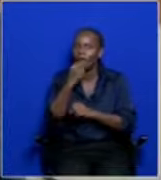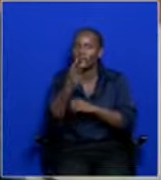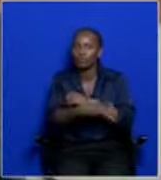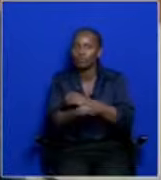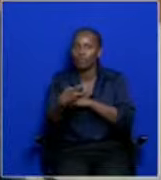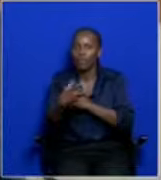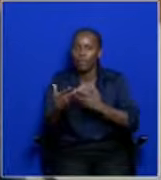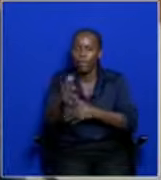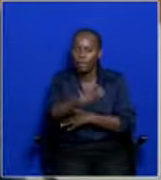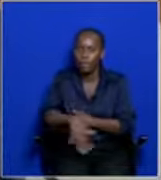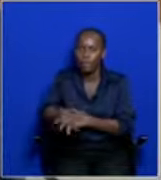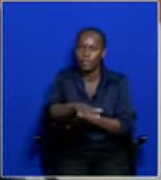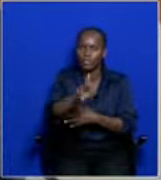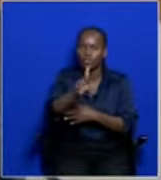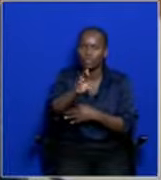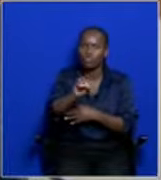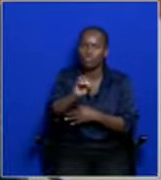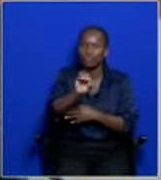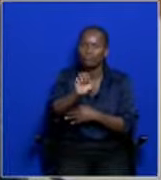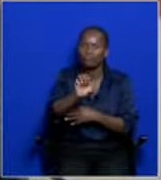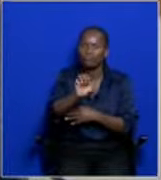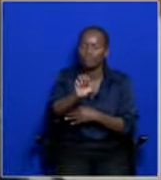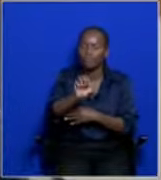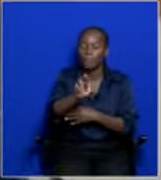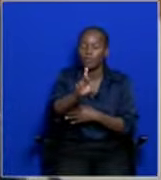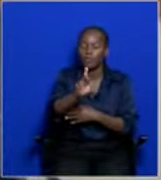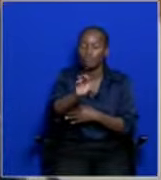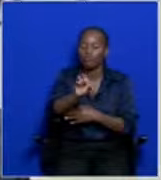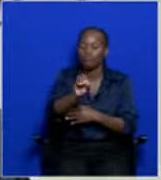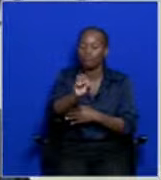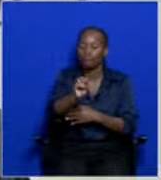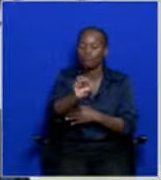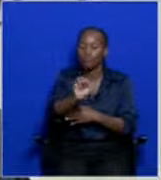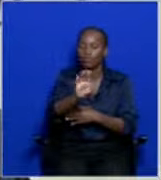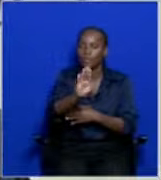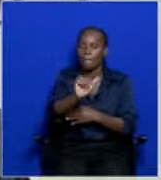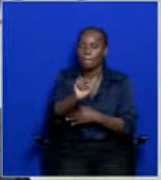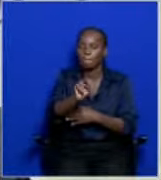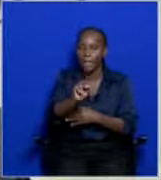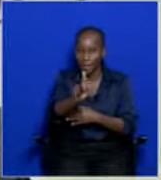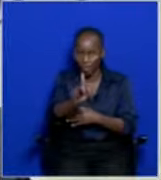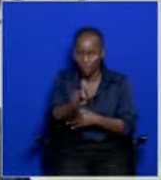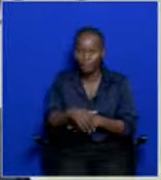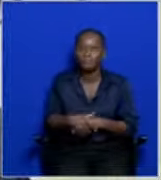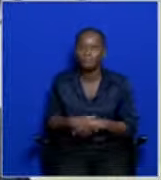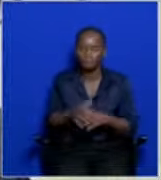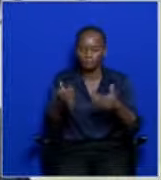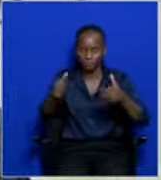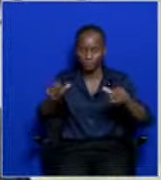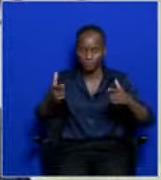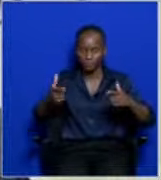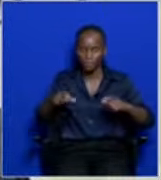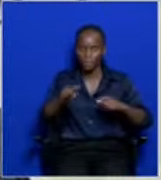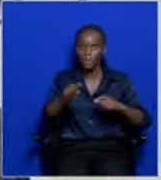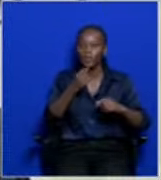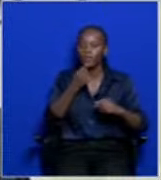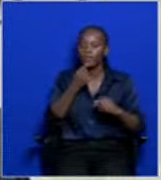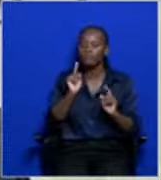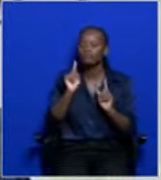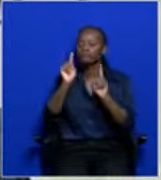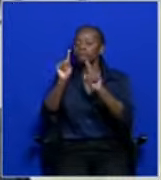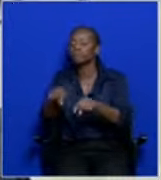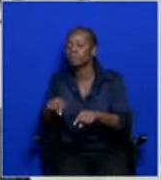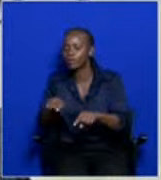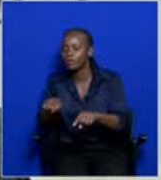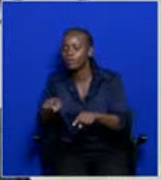So, next paragraph, we went to Rosebank SAPS and informed them that we would be working in the area.